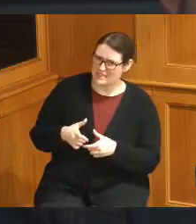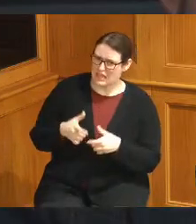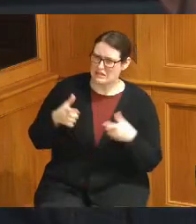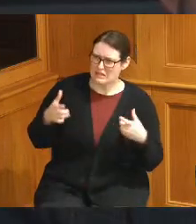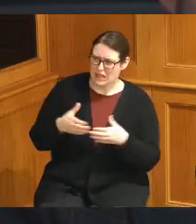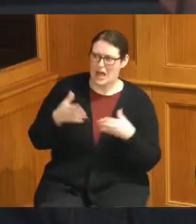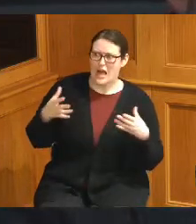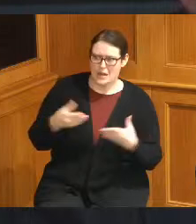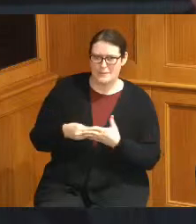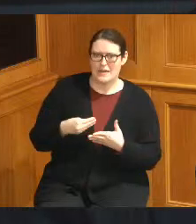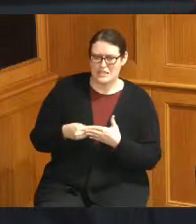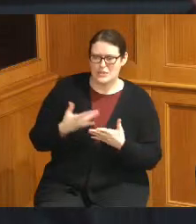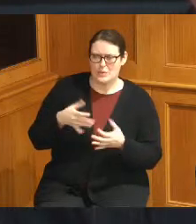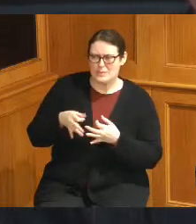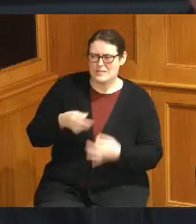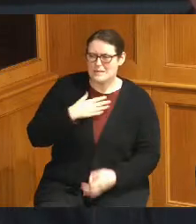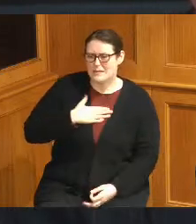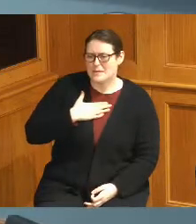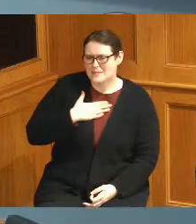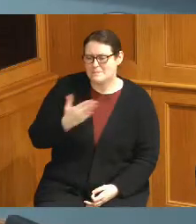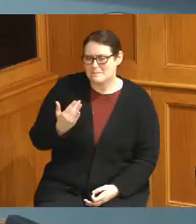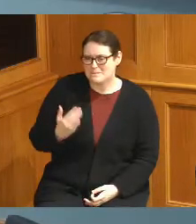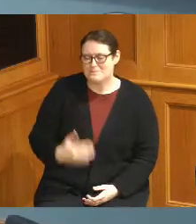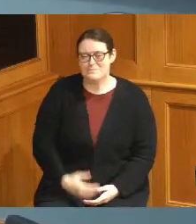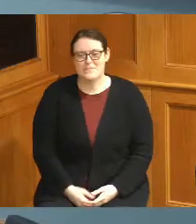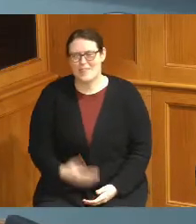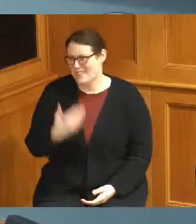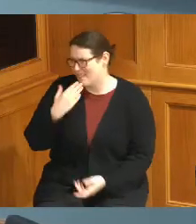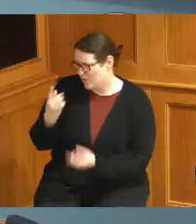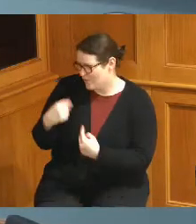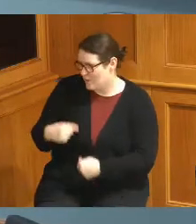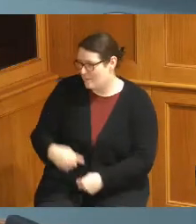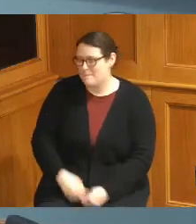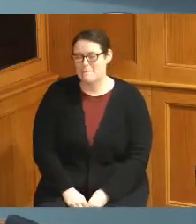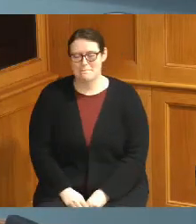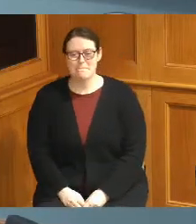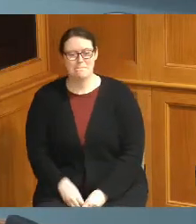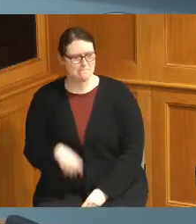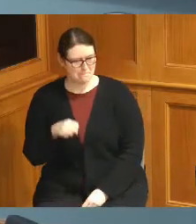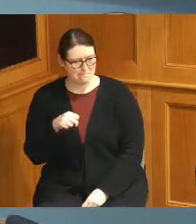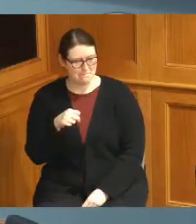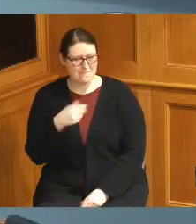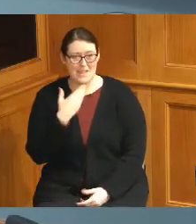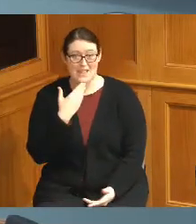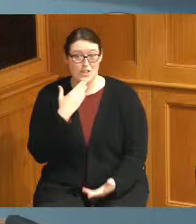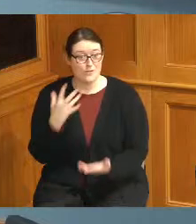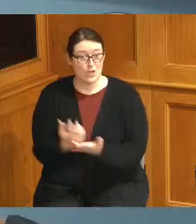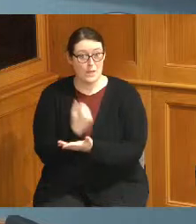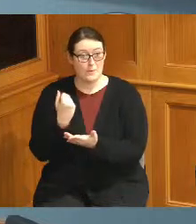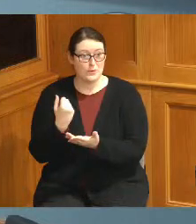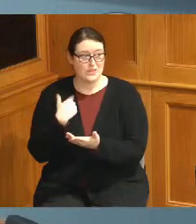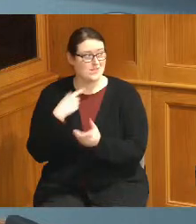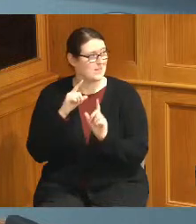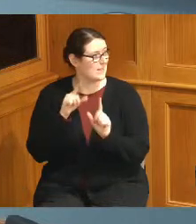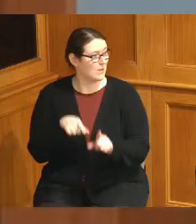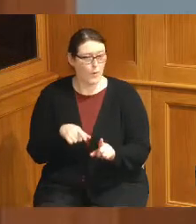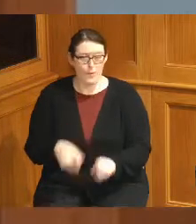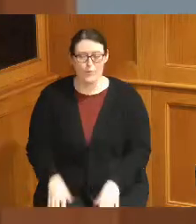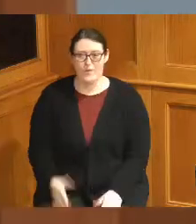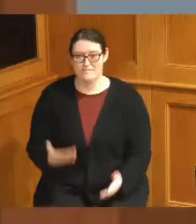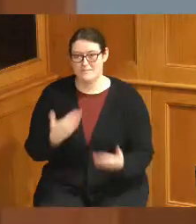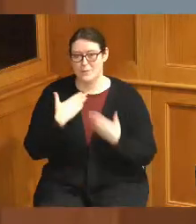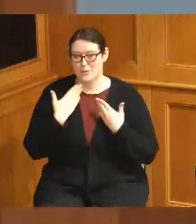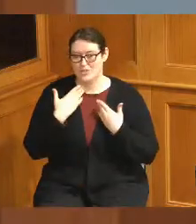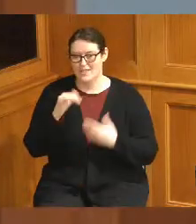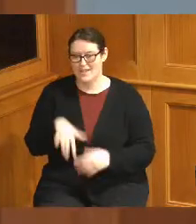funding that we're talking about. So thanks for being here. Yes. Thank you for the opportunity to be here. I appreciate it.